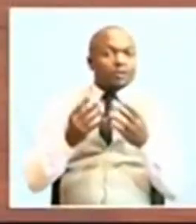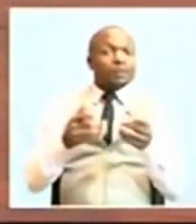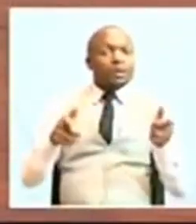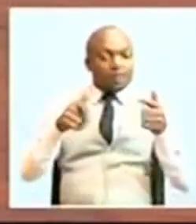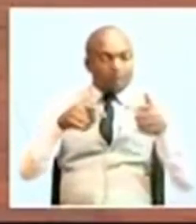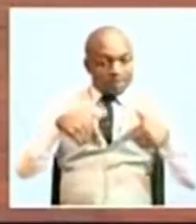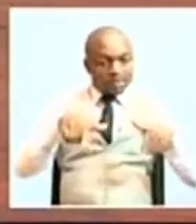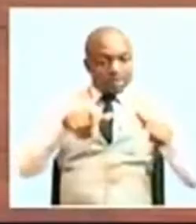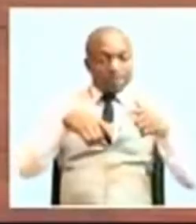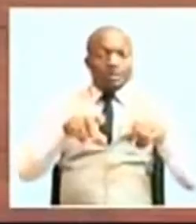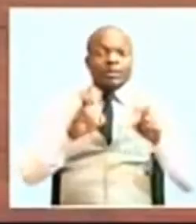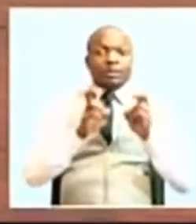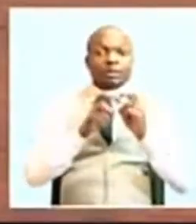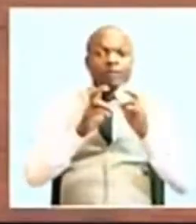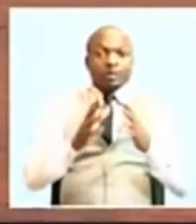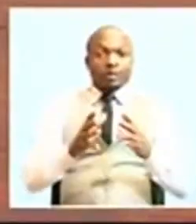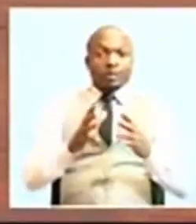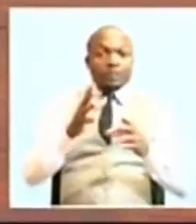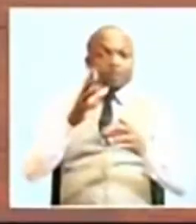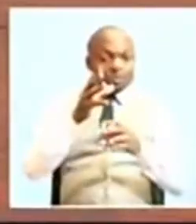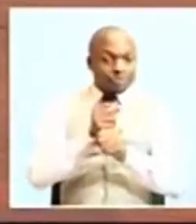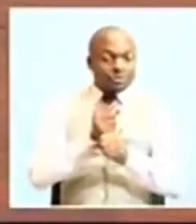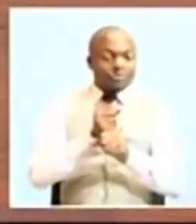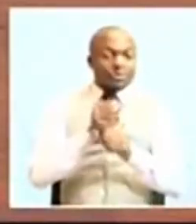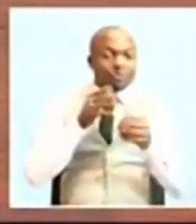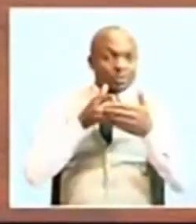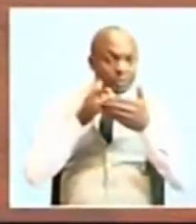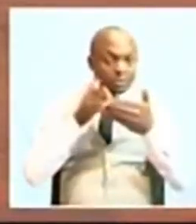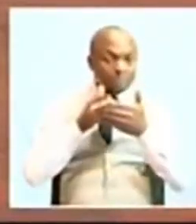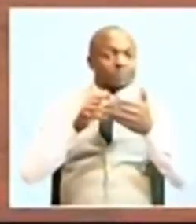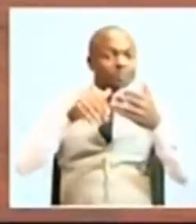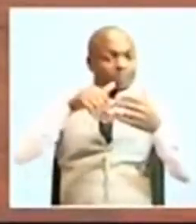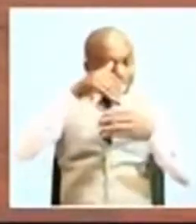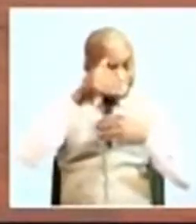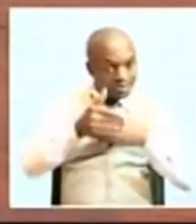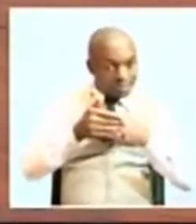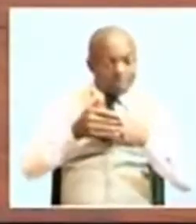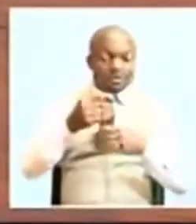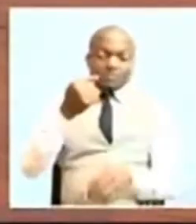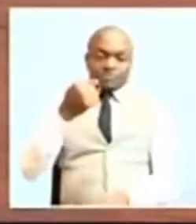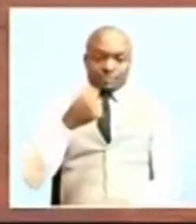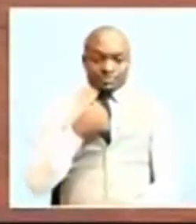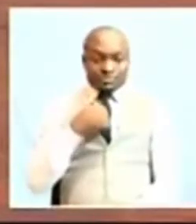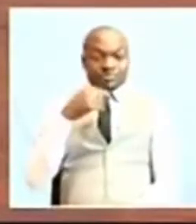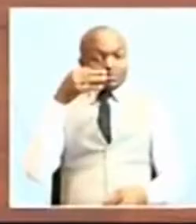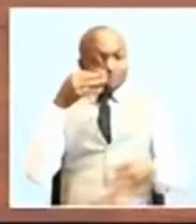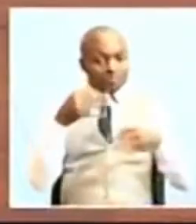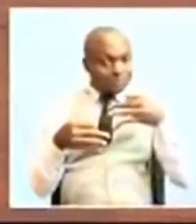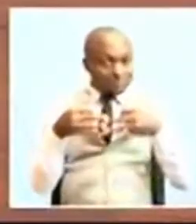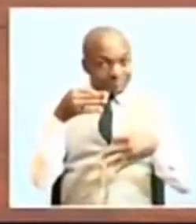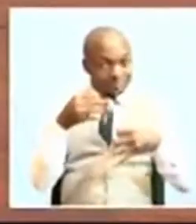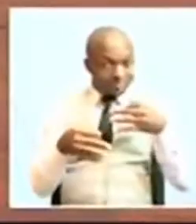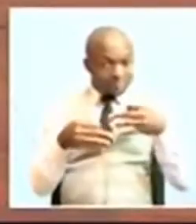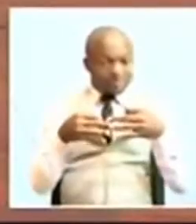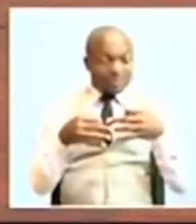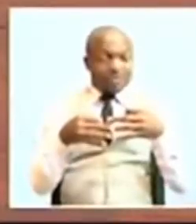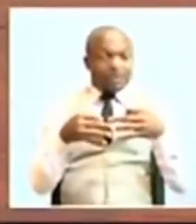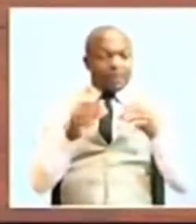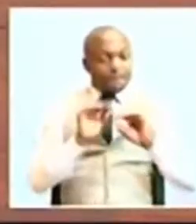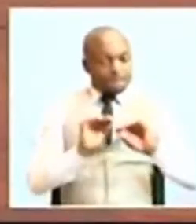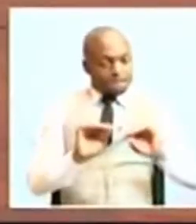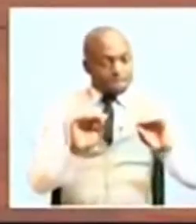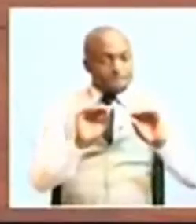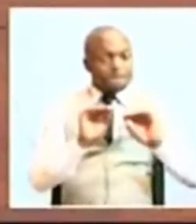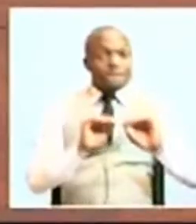received against those from outside. For me, that will inform me whether the orientation